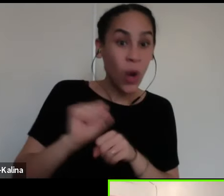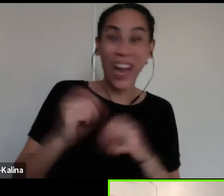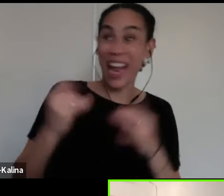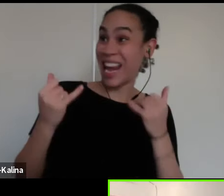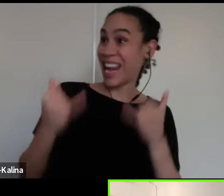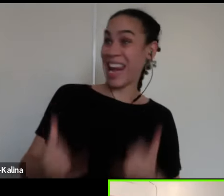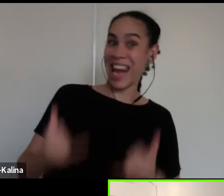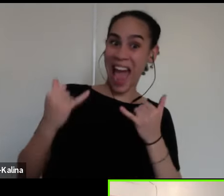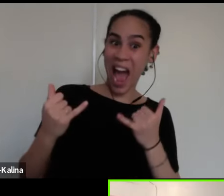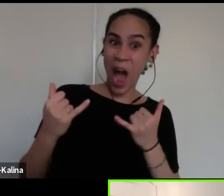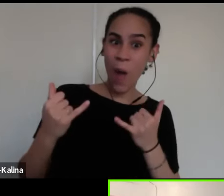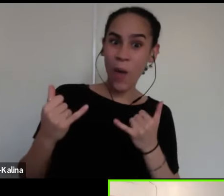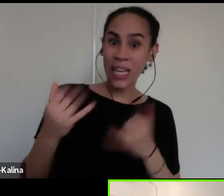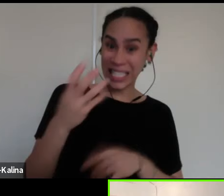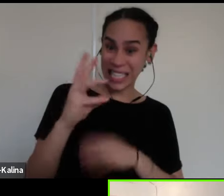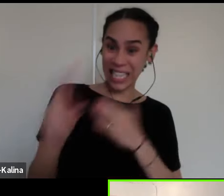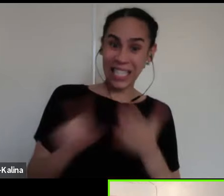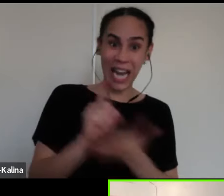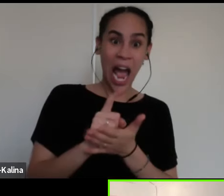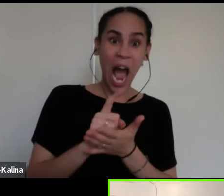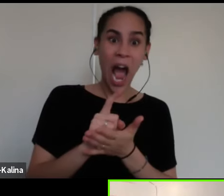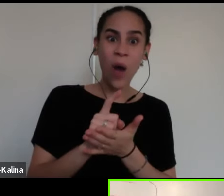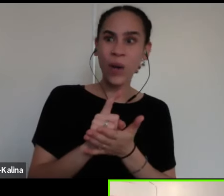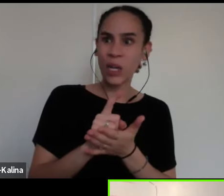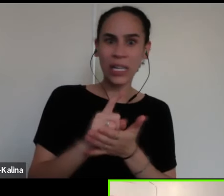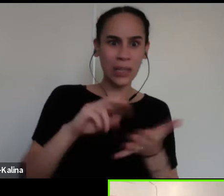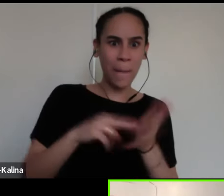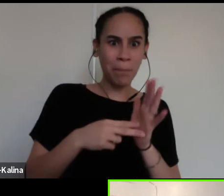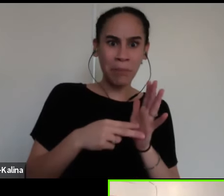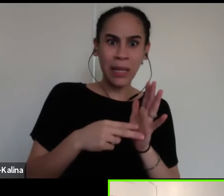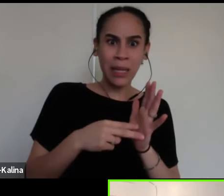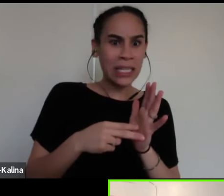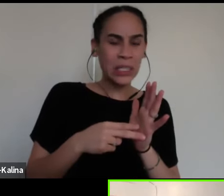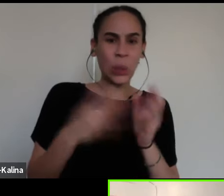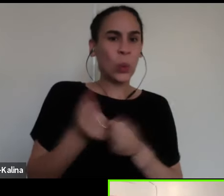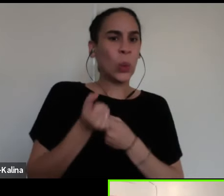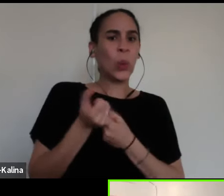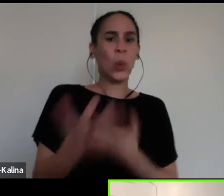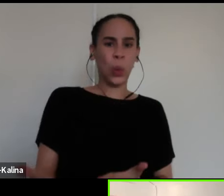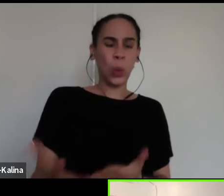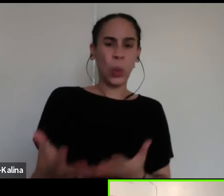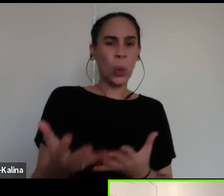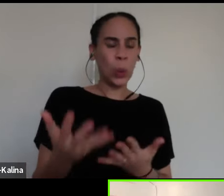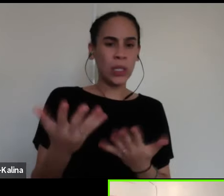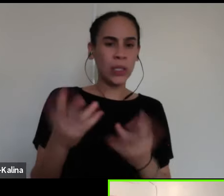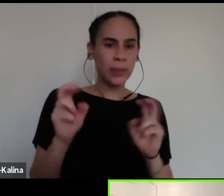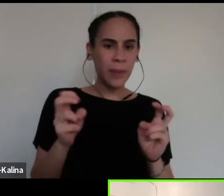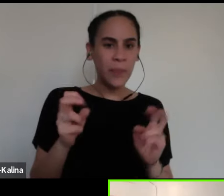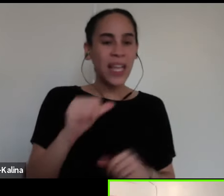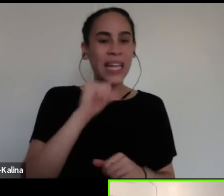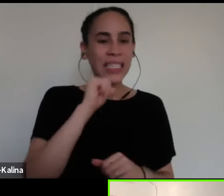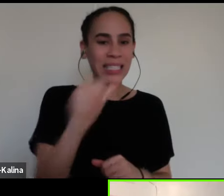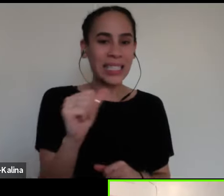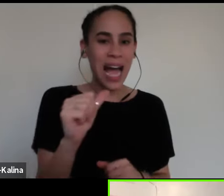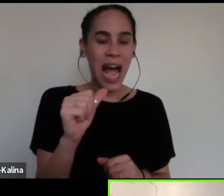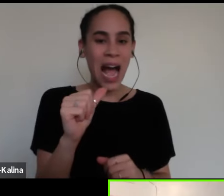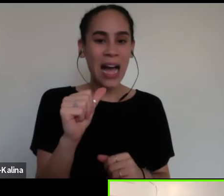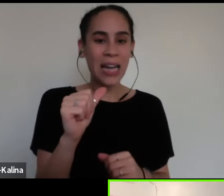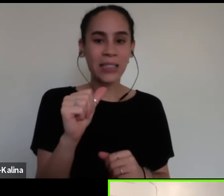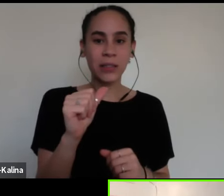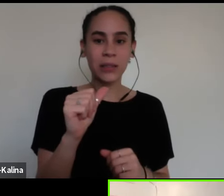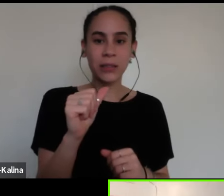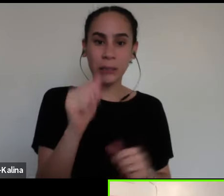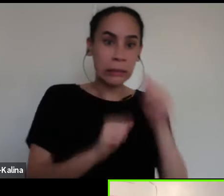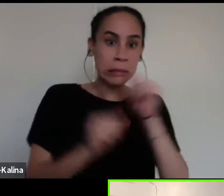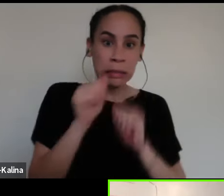step closer to a meltdown, it's no longer this burst of thing that you get through. It's like, this is actually